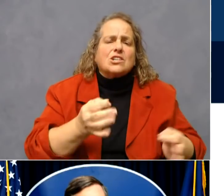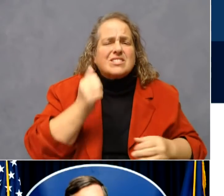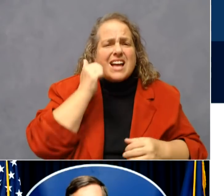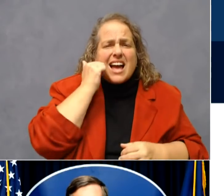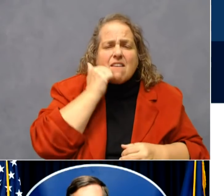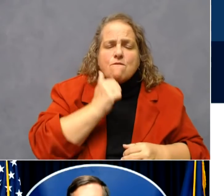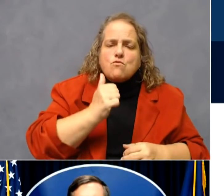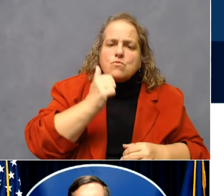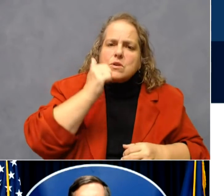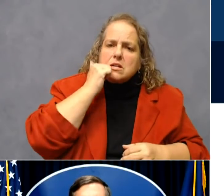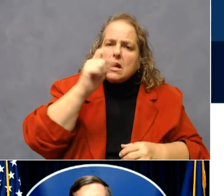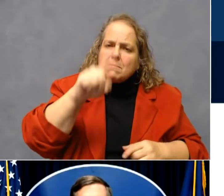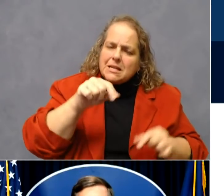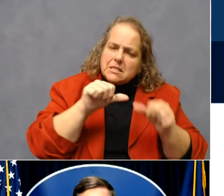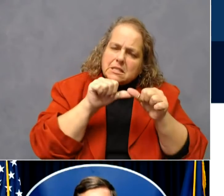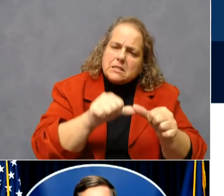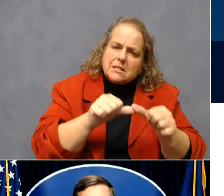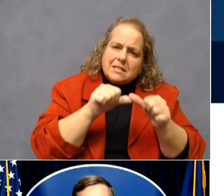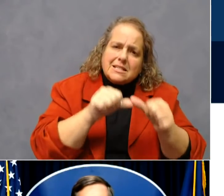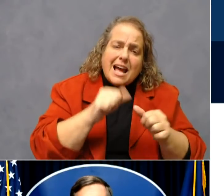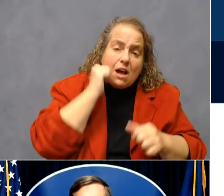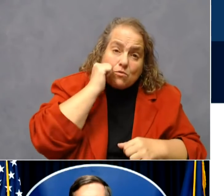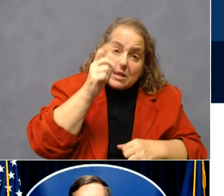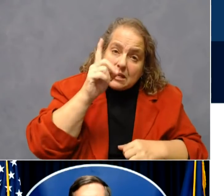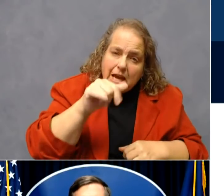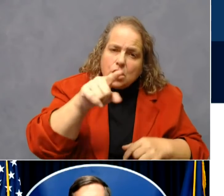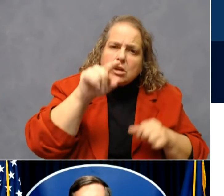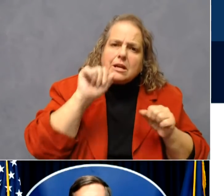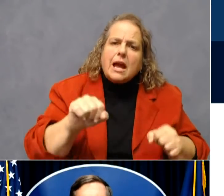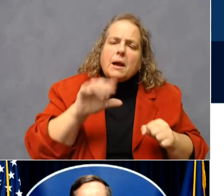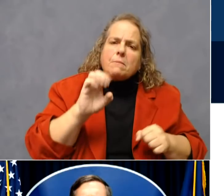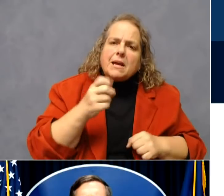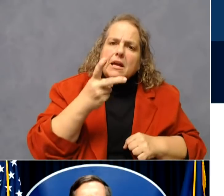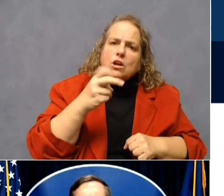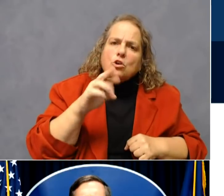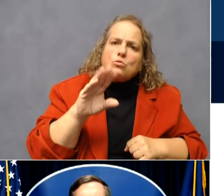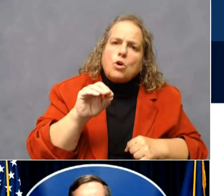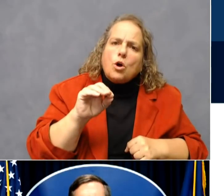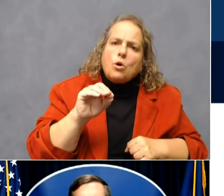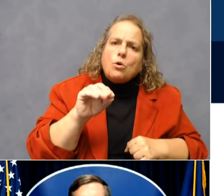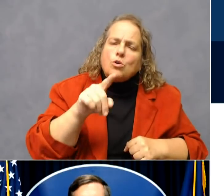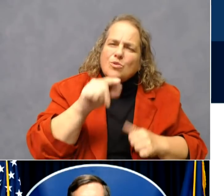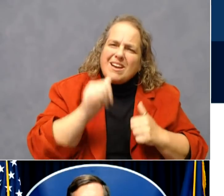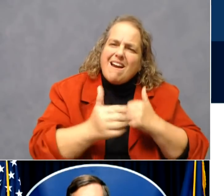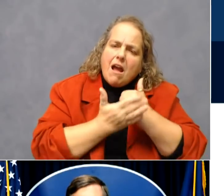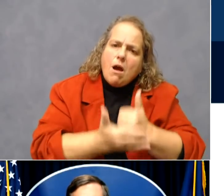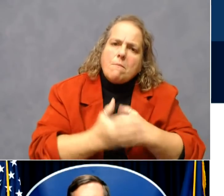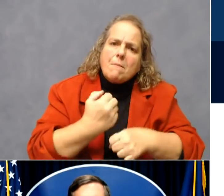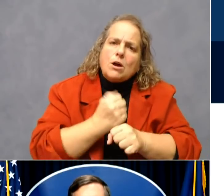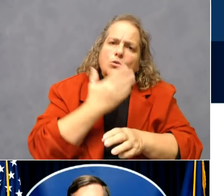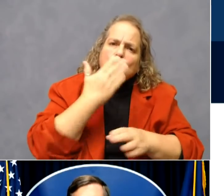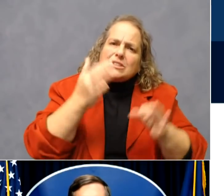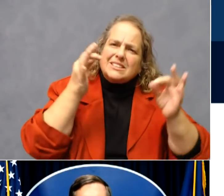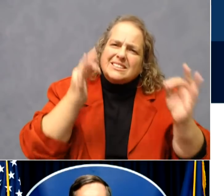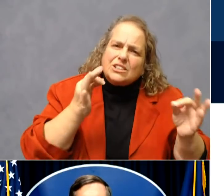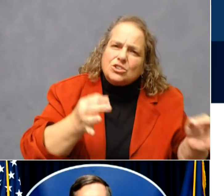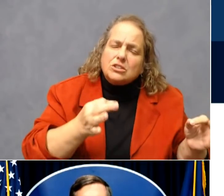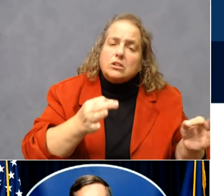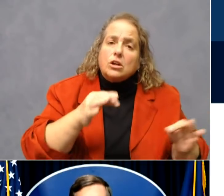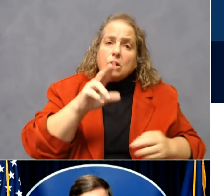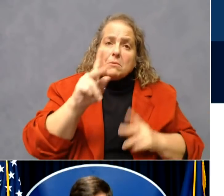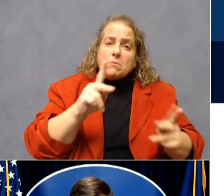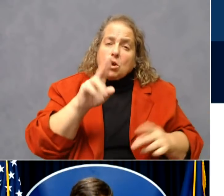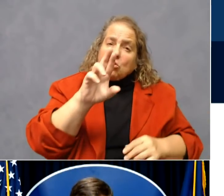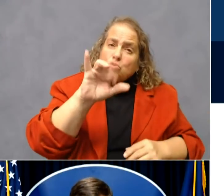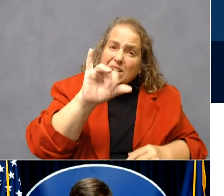because every day you can be a hero, or every day you can put somebody at risk. These are the choices that each of us makes each day that we wake up